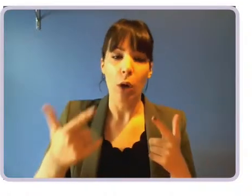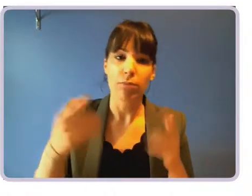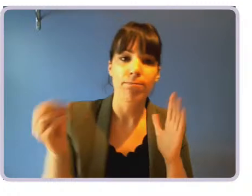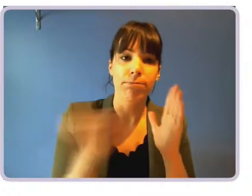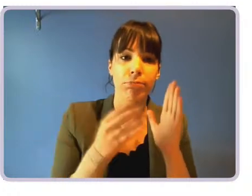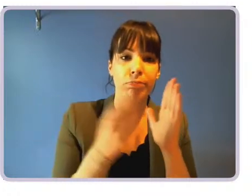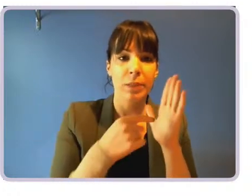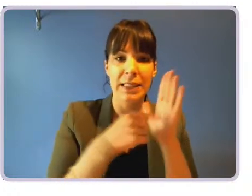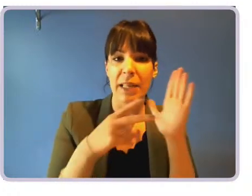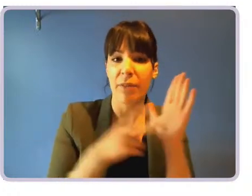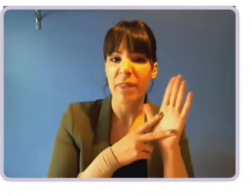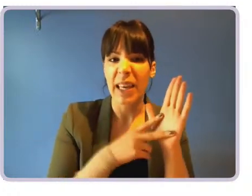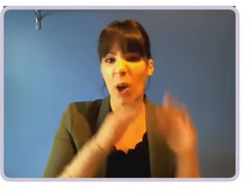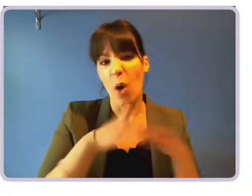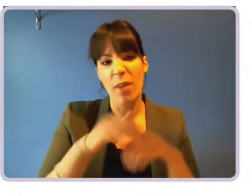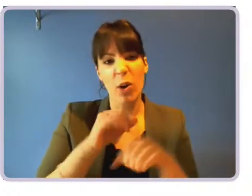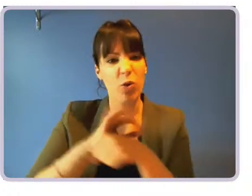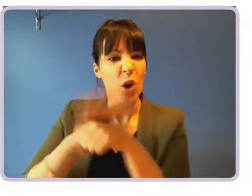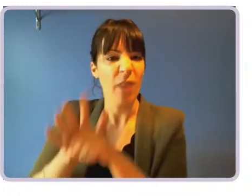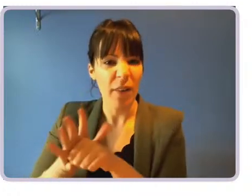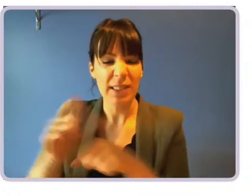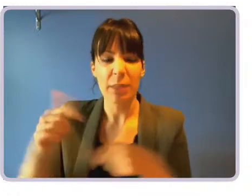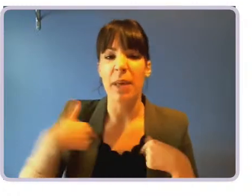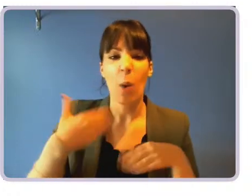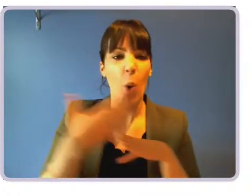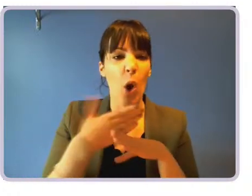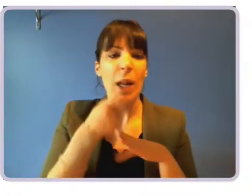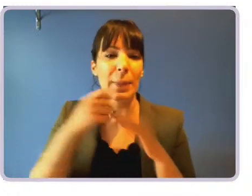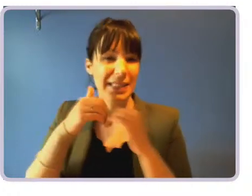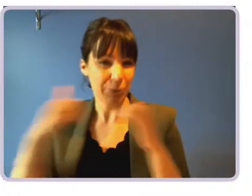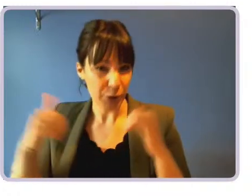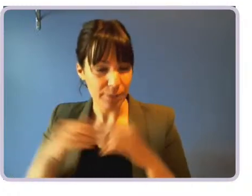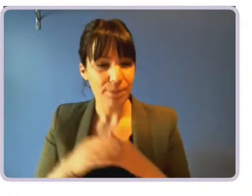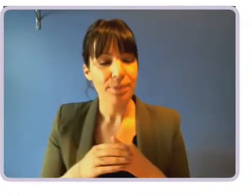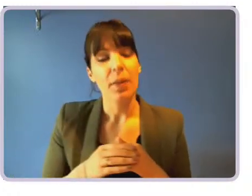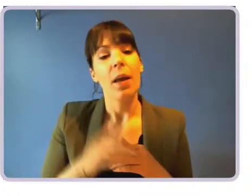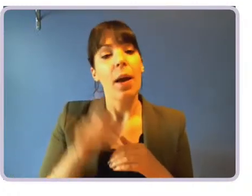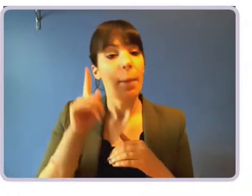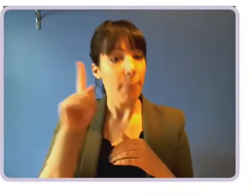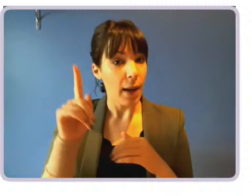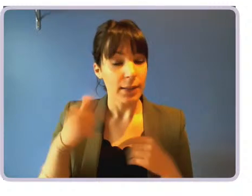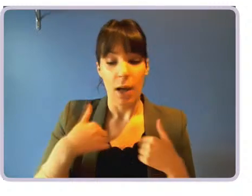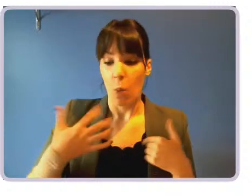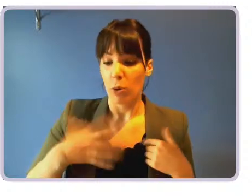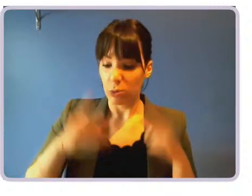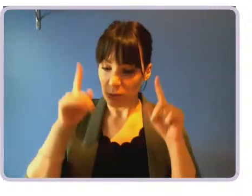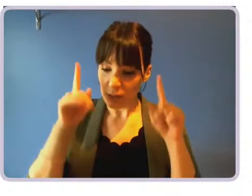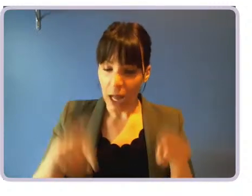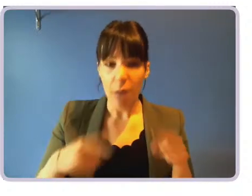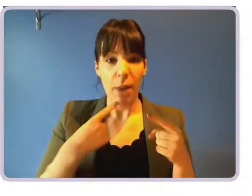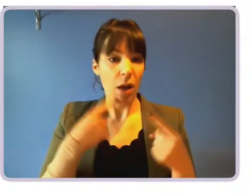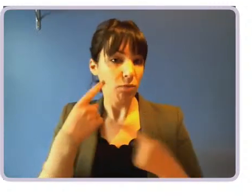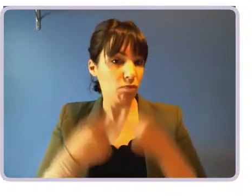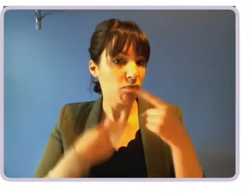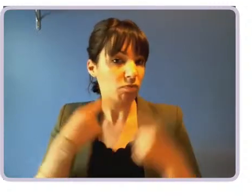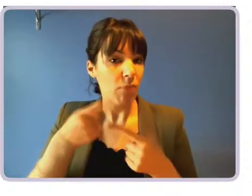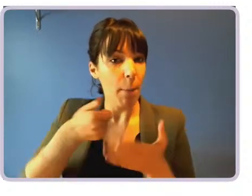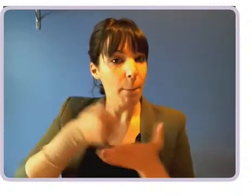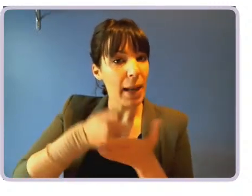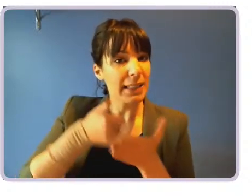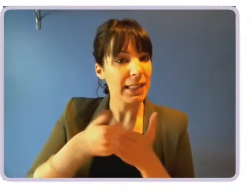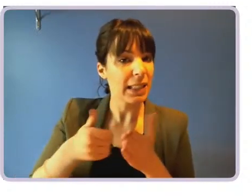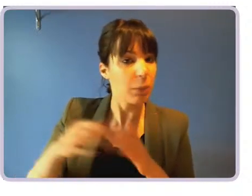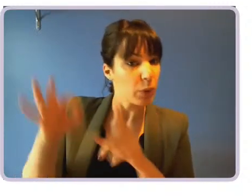So I just thought I'd start just by outlining some of the basic principles. I know you all have heard them kind of